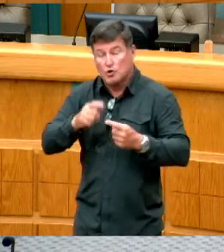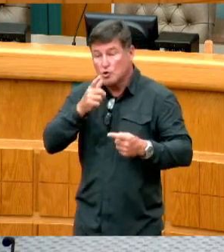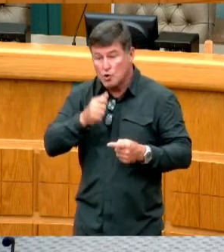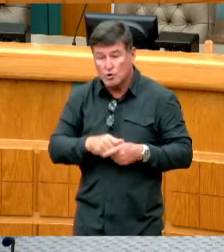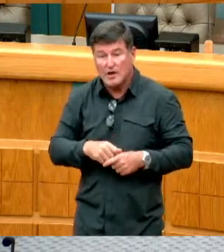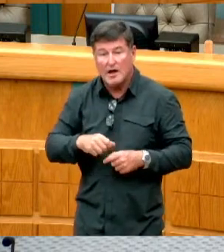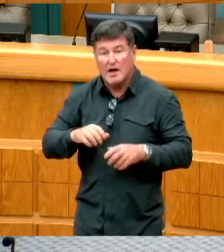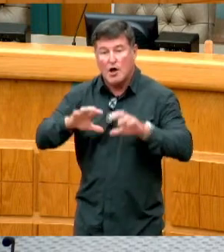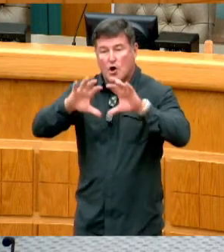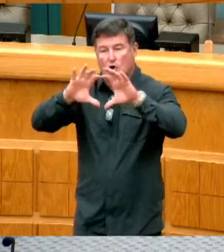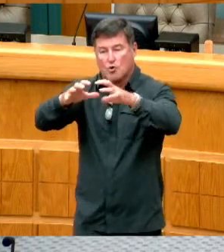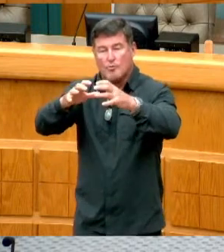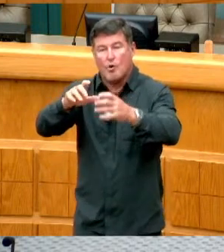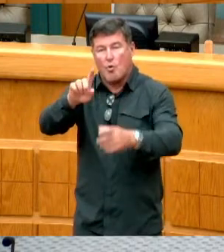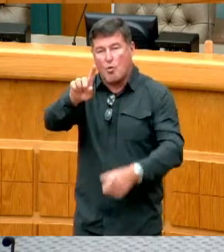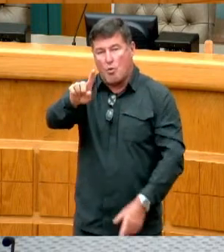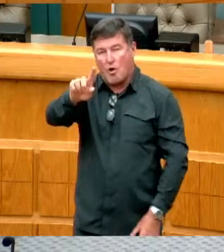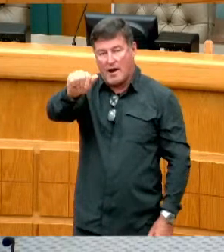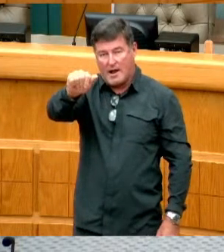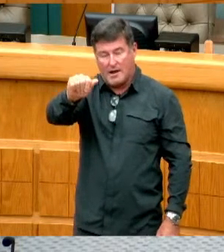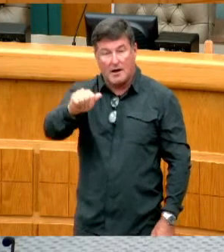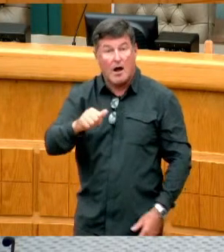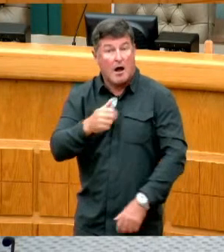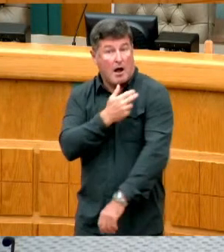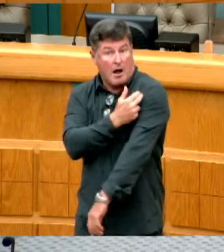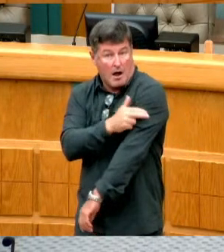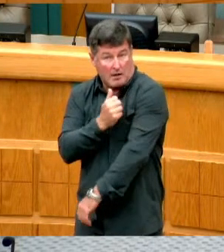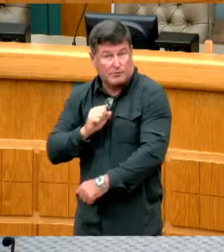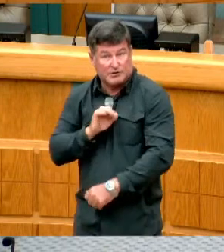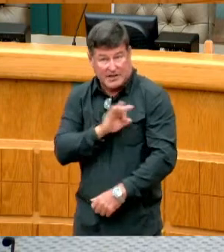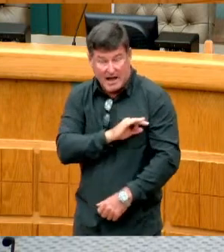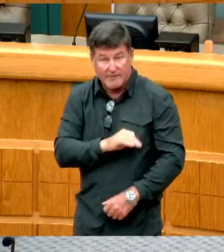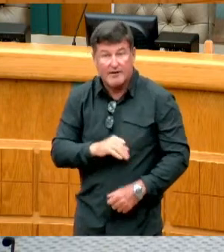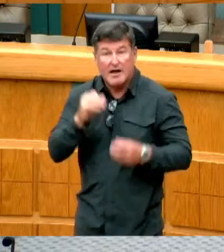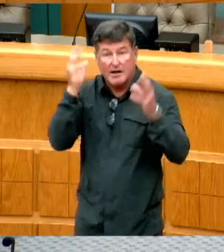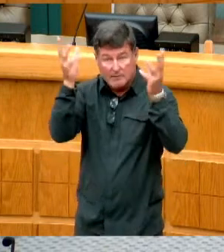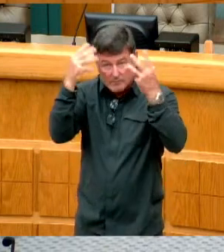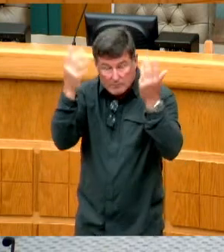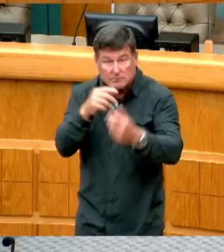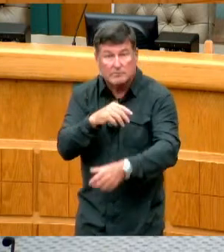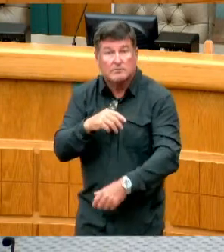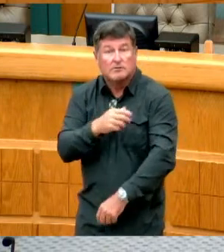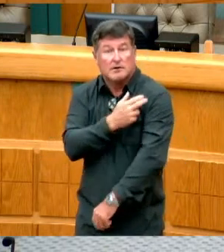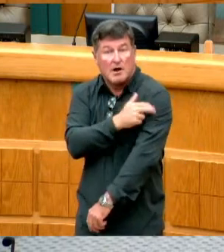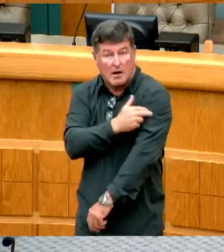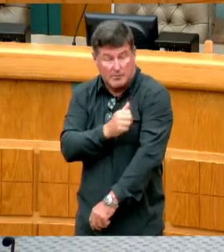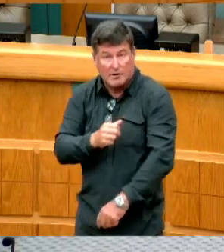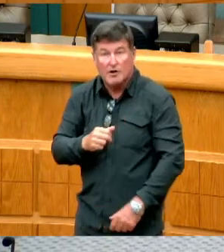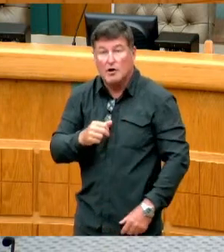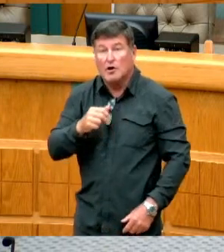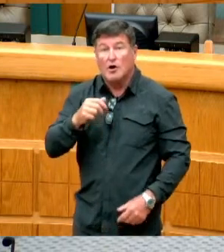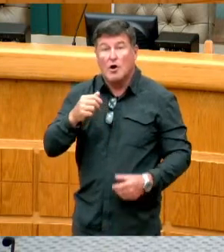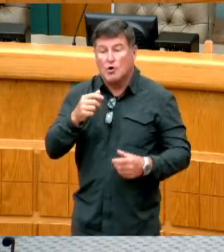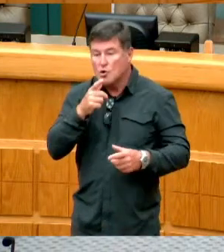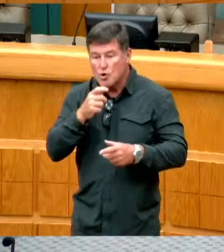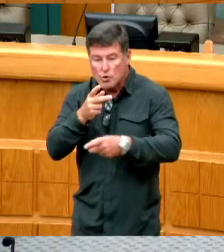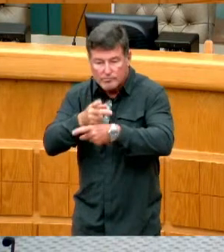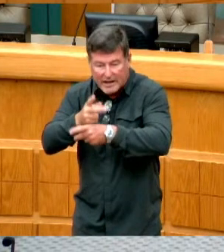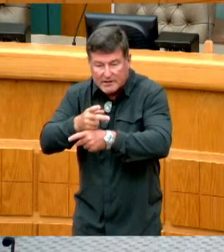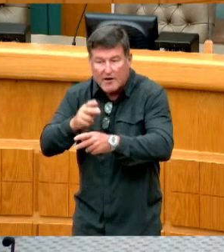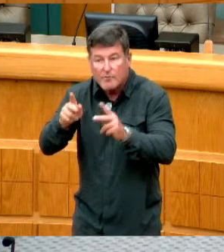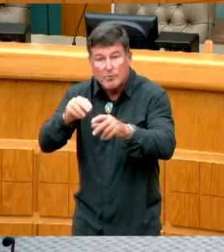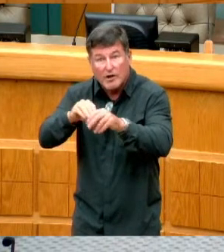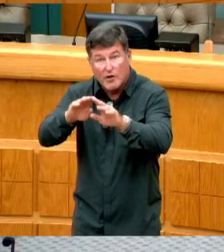staff, long-term care staff, EMS, home health care workers, and residents of long-term facilities, as well